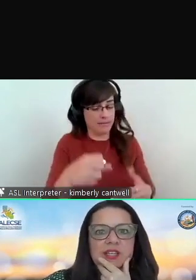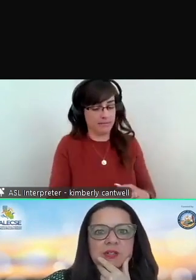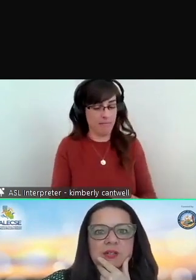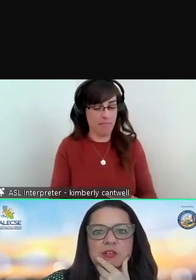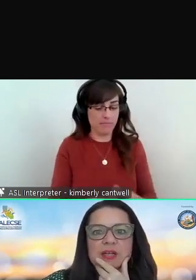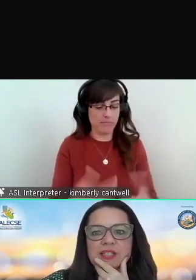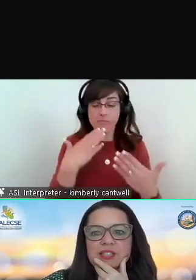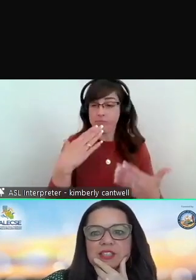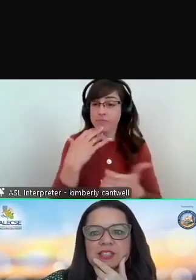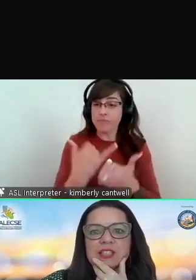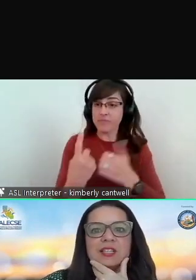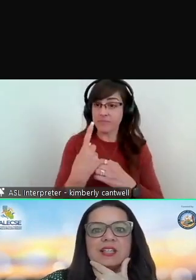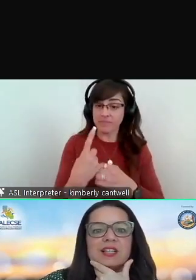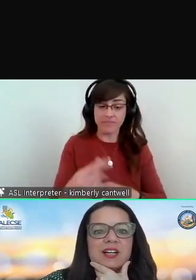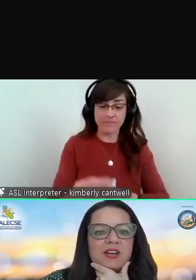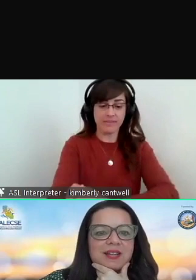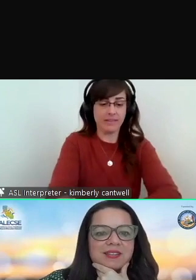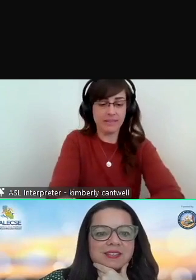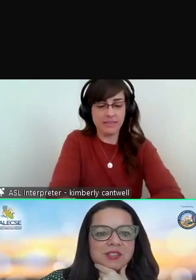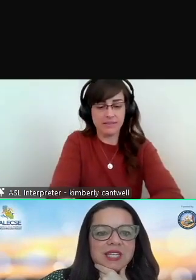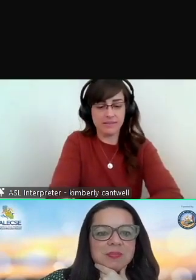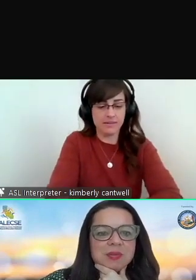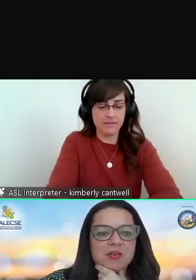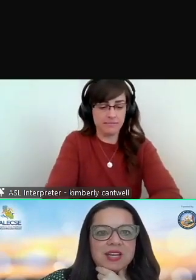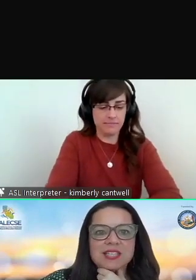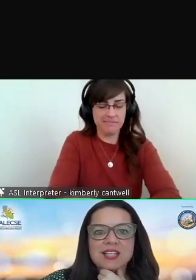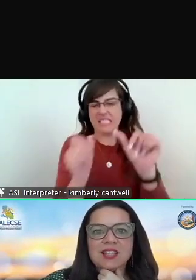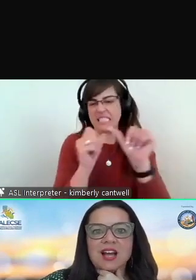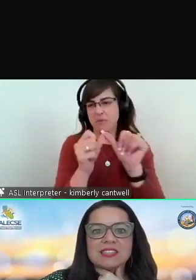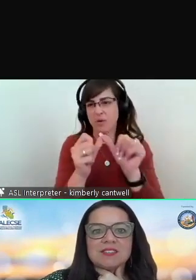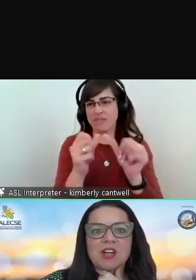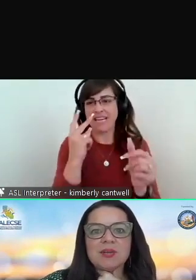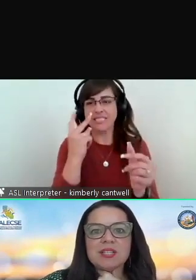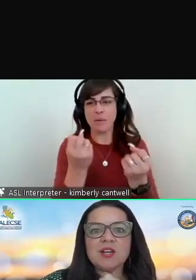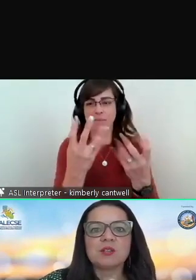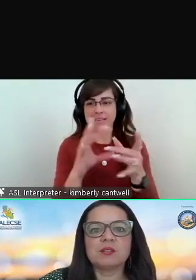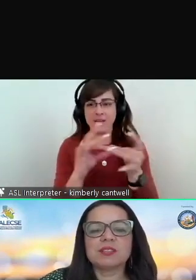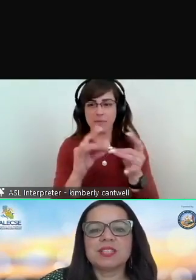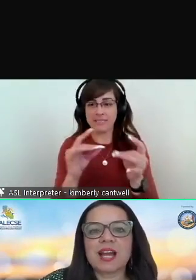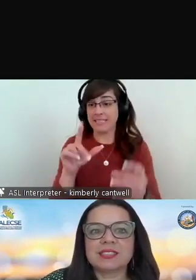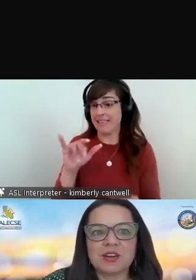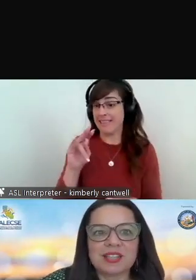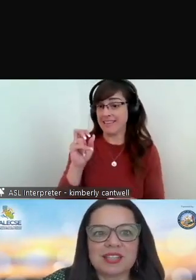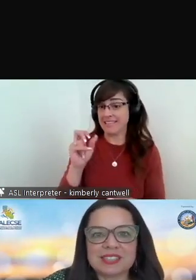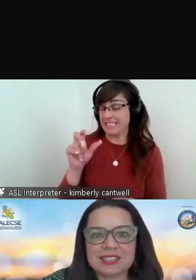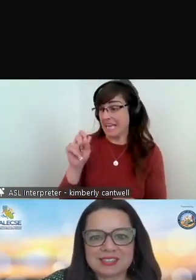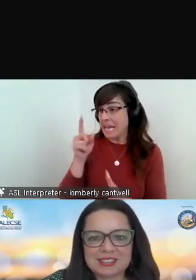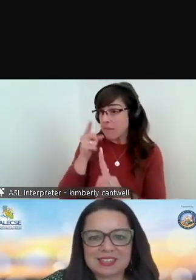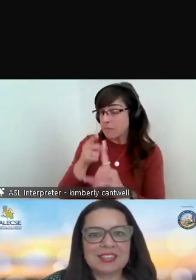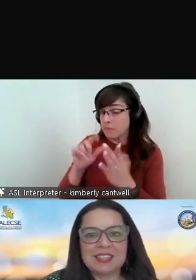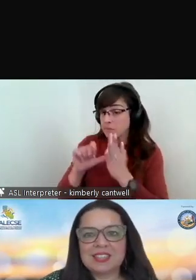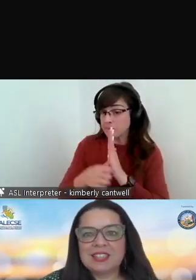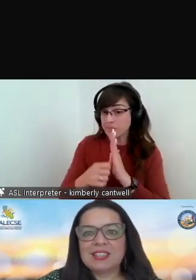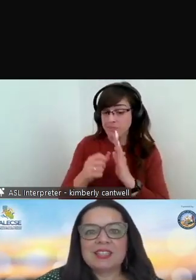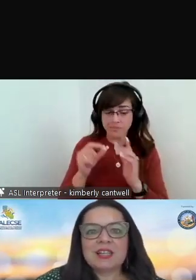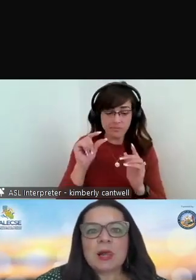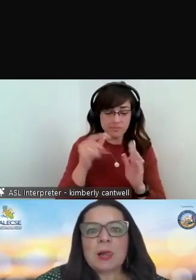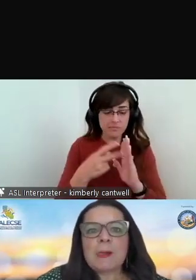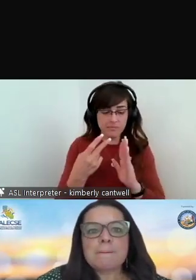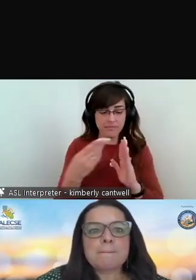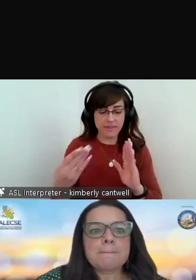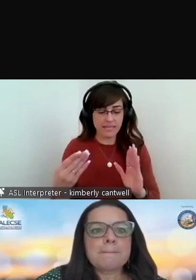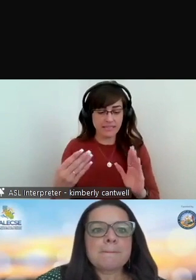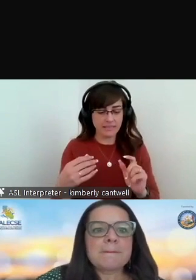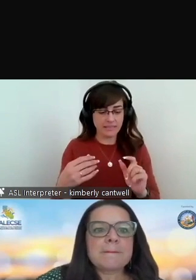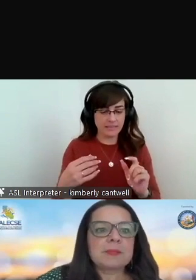Thank you, everybody. Good. Okay, we'll keep going. I saw lots of comments. Yes. Can I go ahead. point a couple things out from that line?